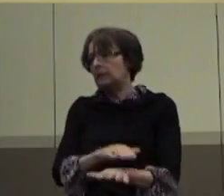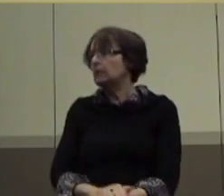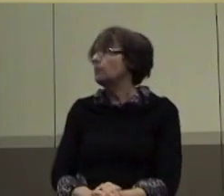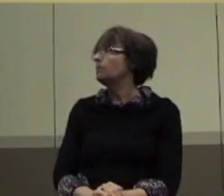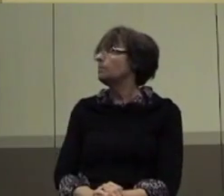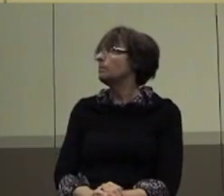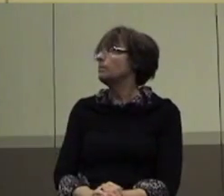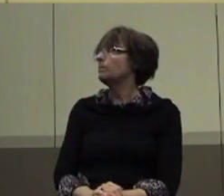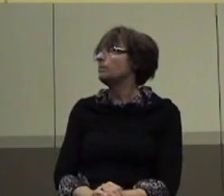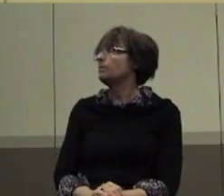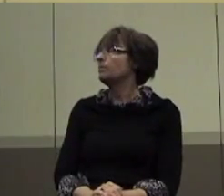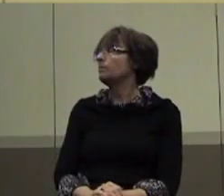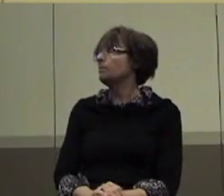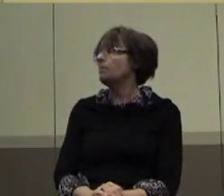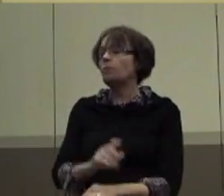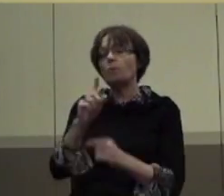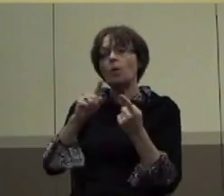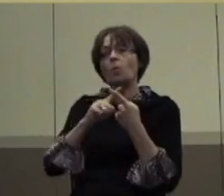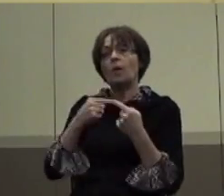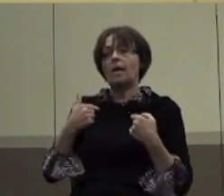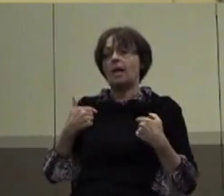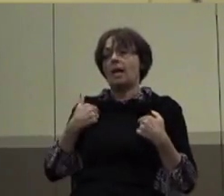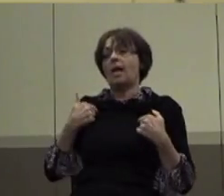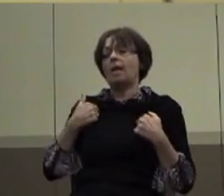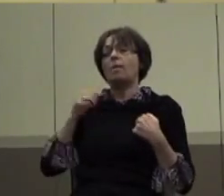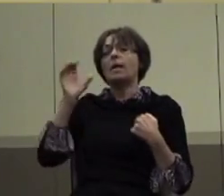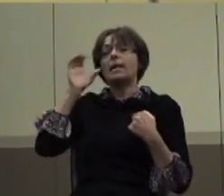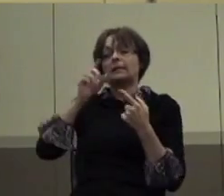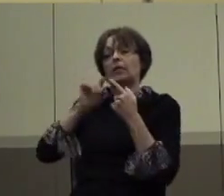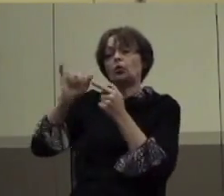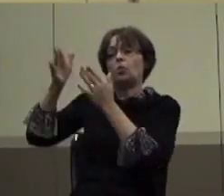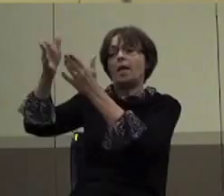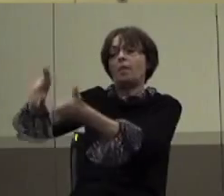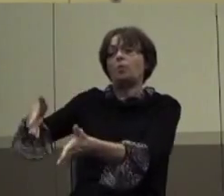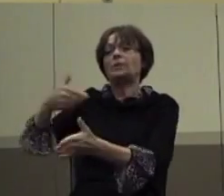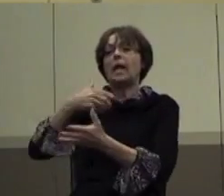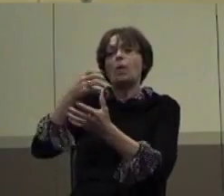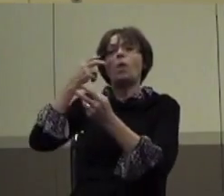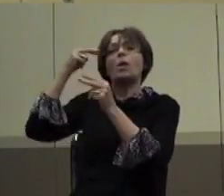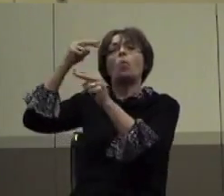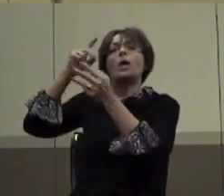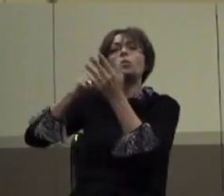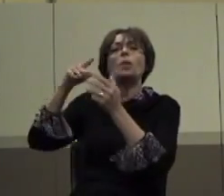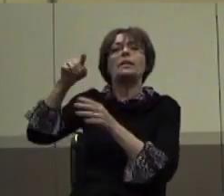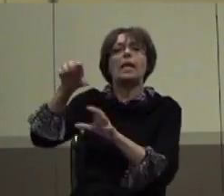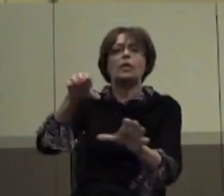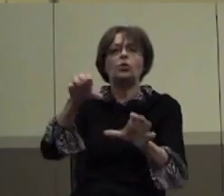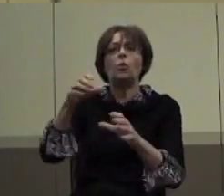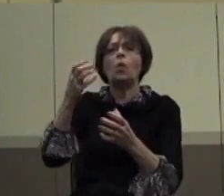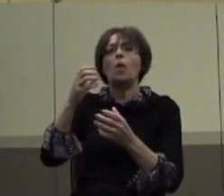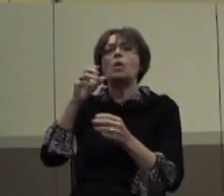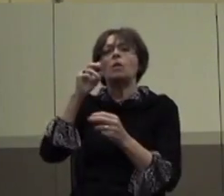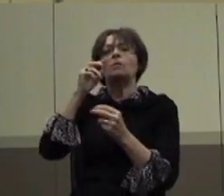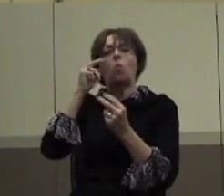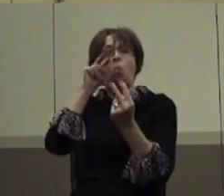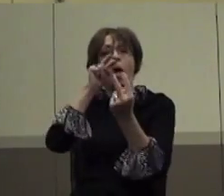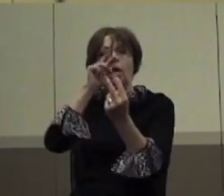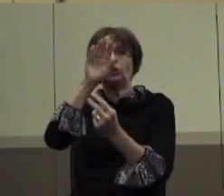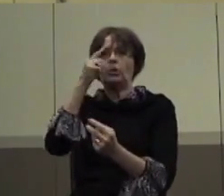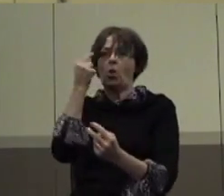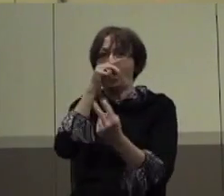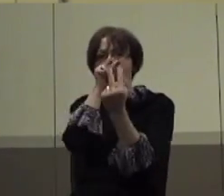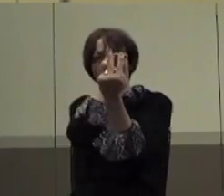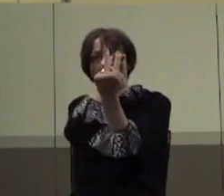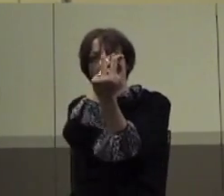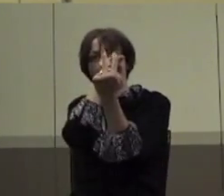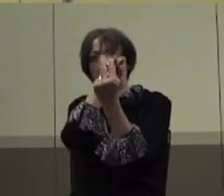right. When I am listening to that person, I want to watch what they're doing. I want to watch their eye contact. I